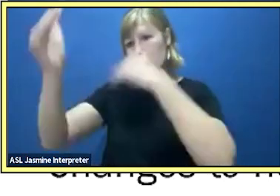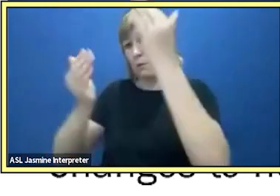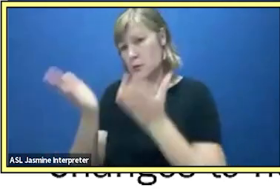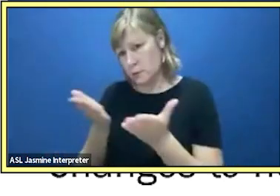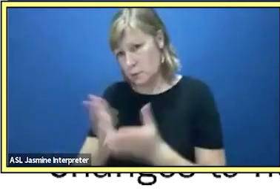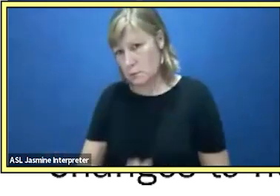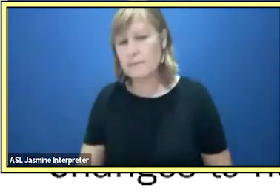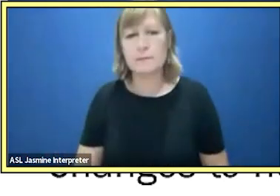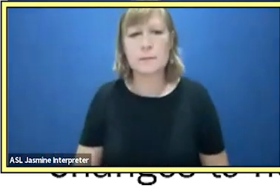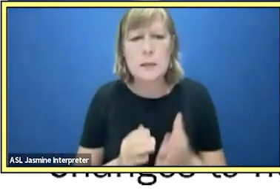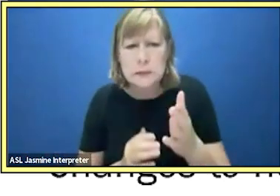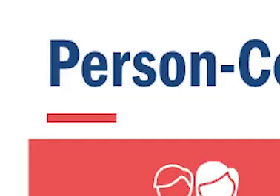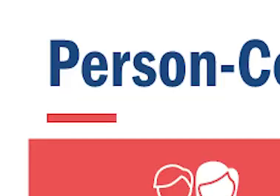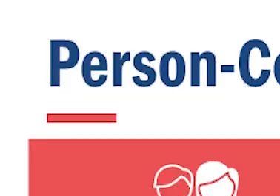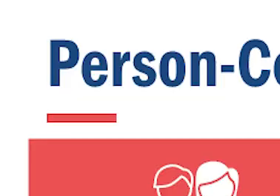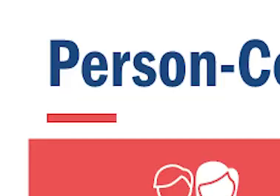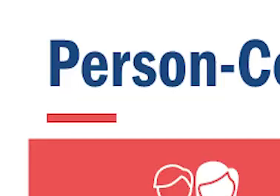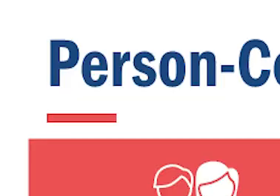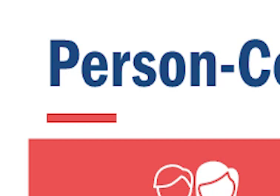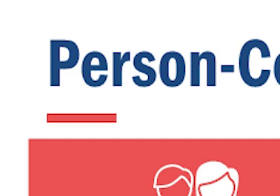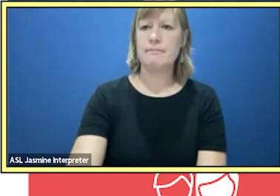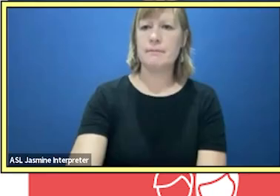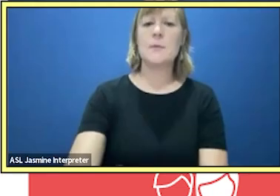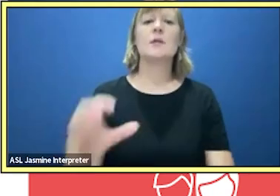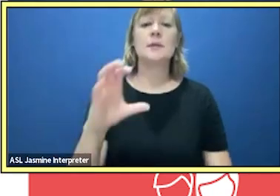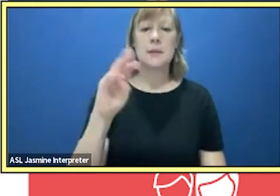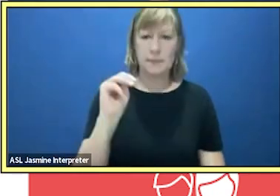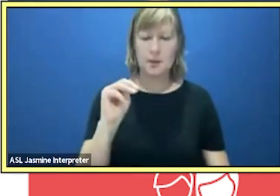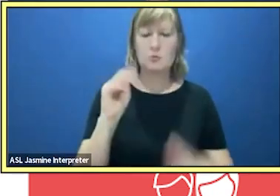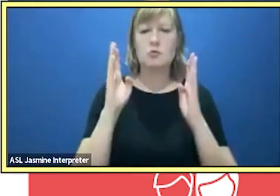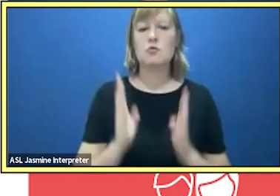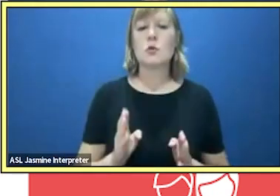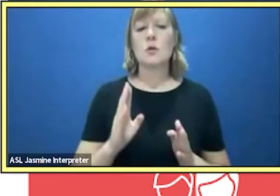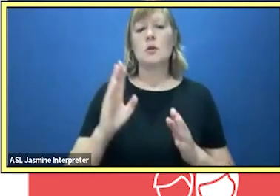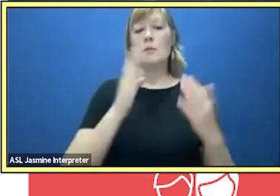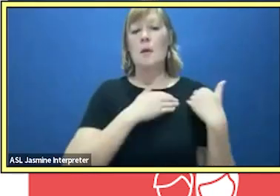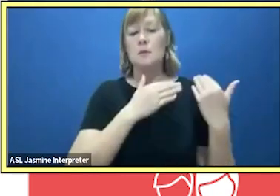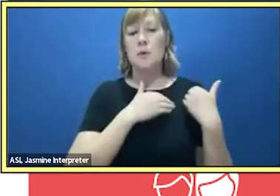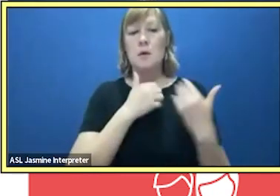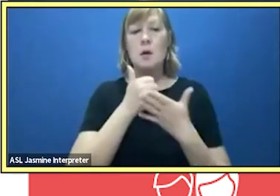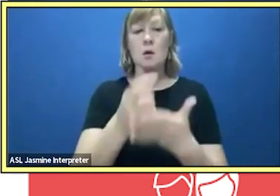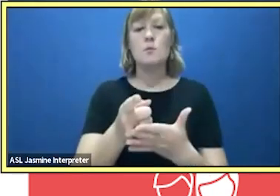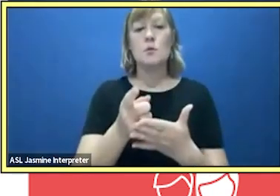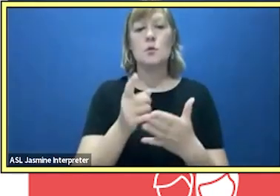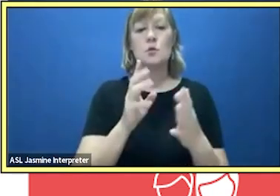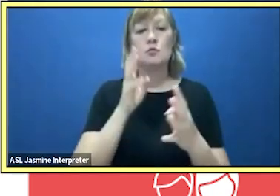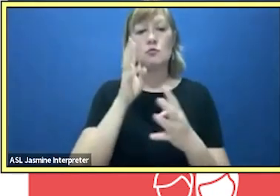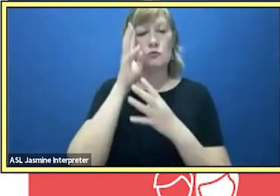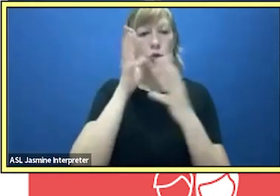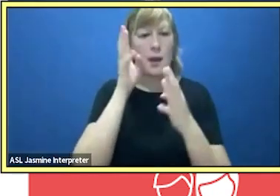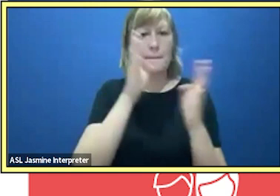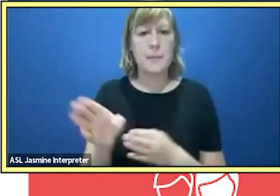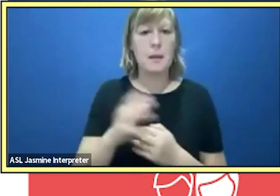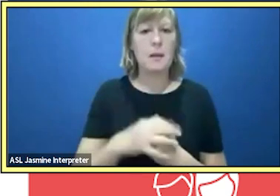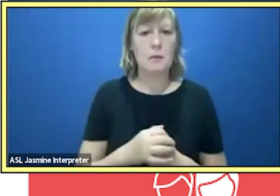Oh, maybe the slide before that one, actually. So the case manager's job will be to help you to create that